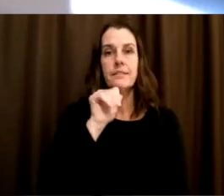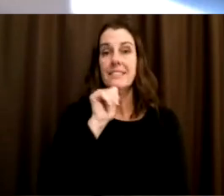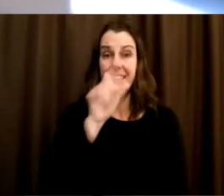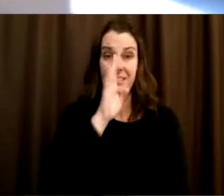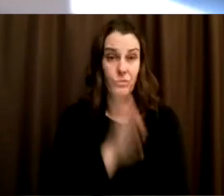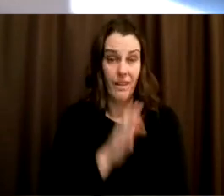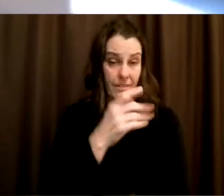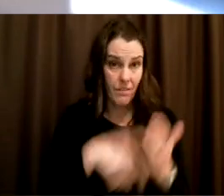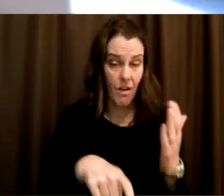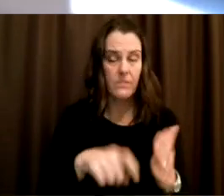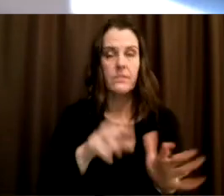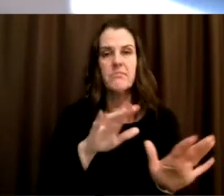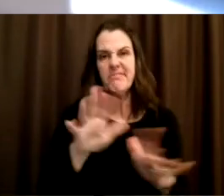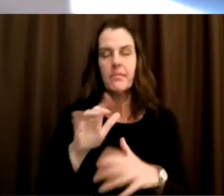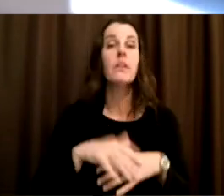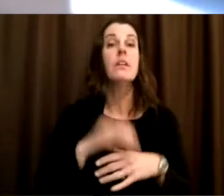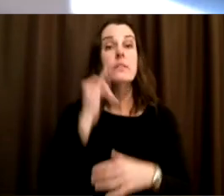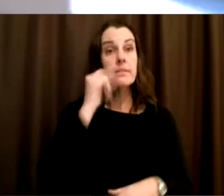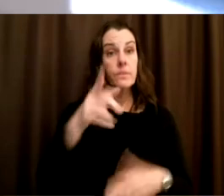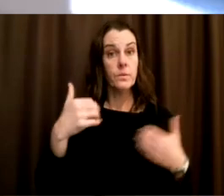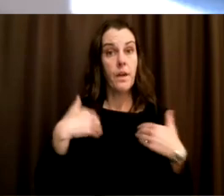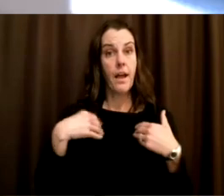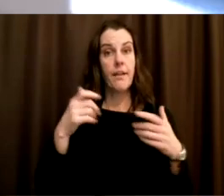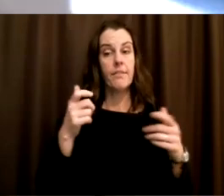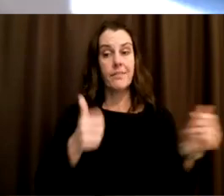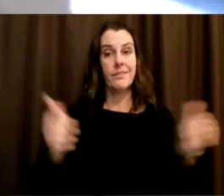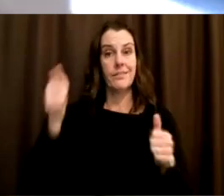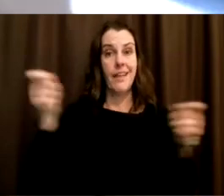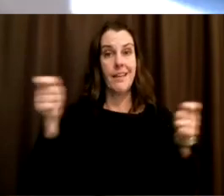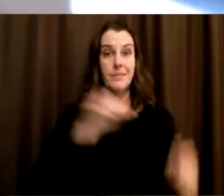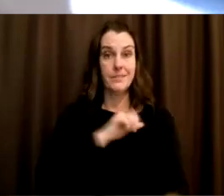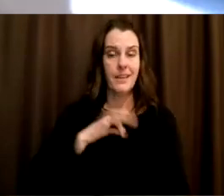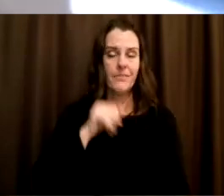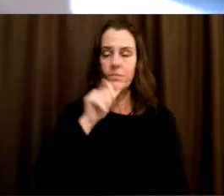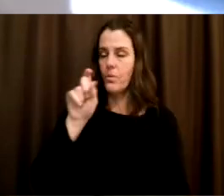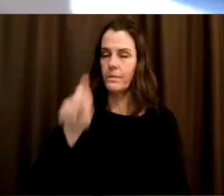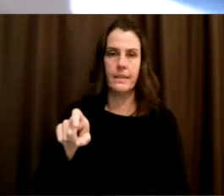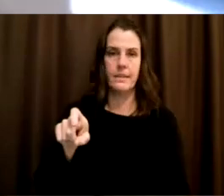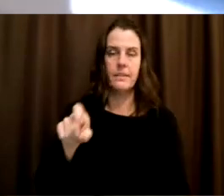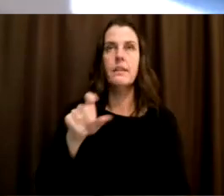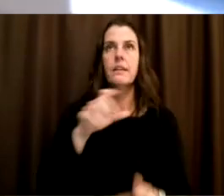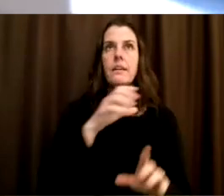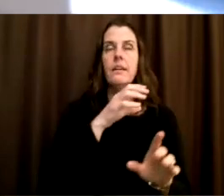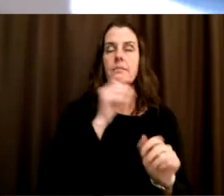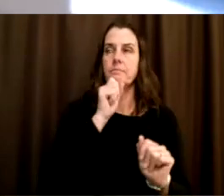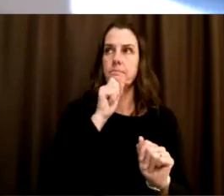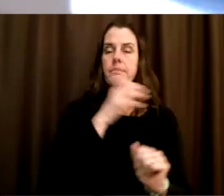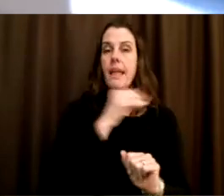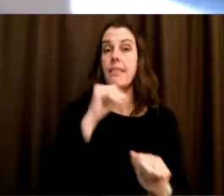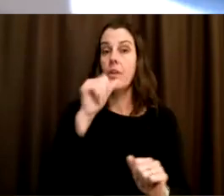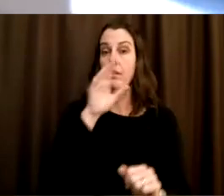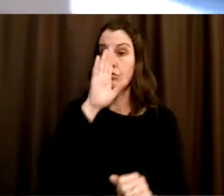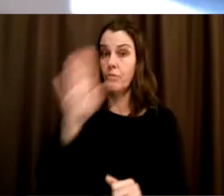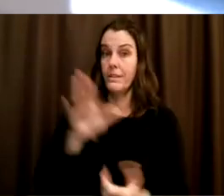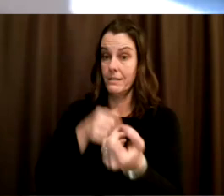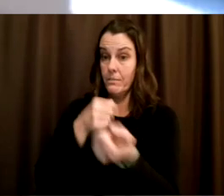So, if you have admin staff, you wouldn't need to, and they're not like directly